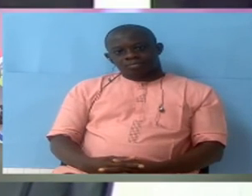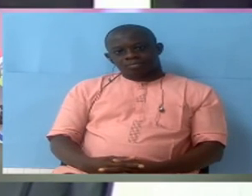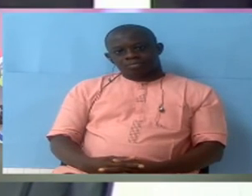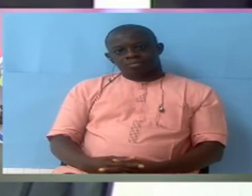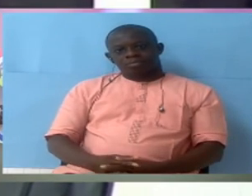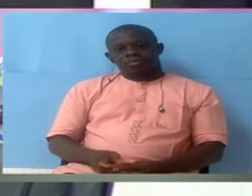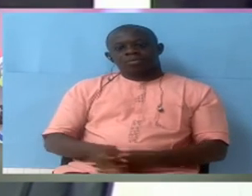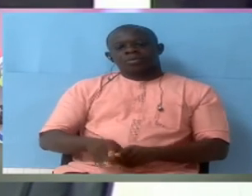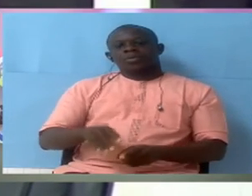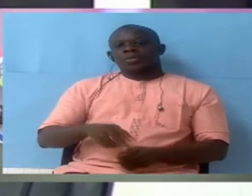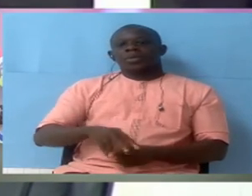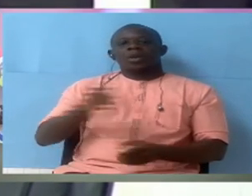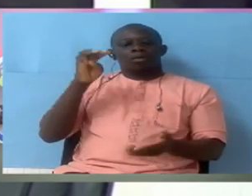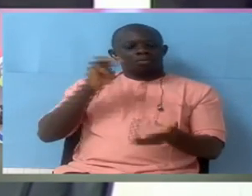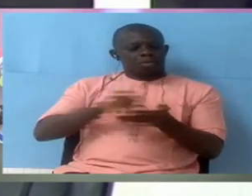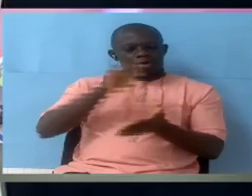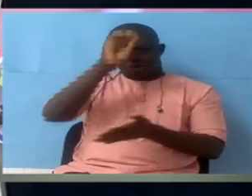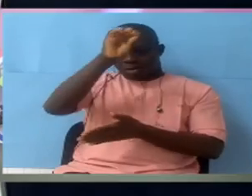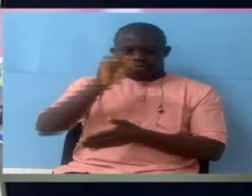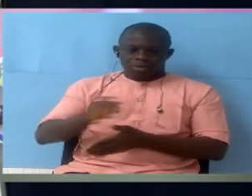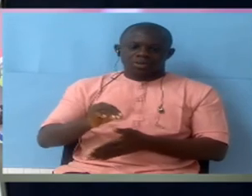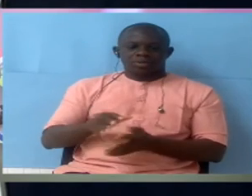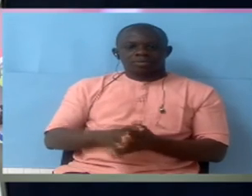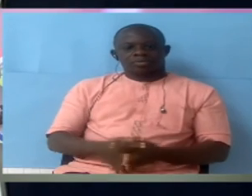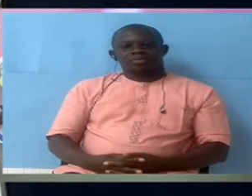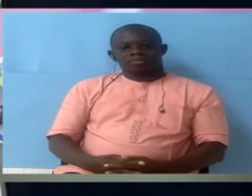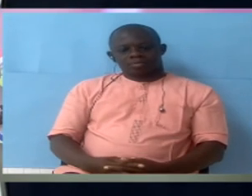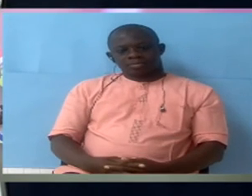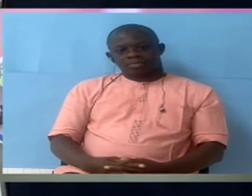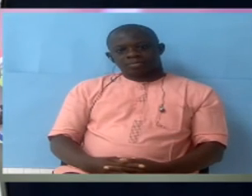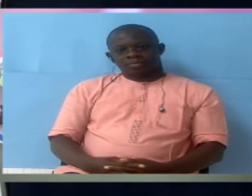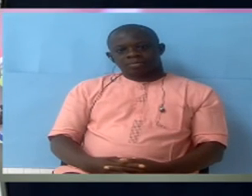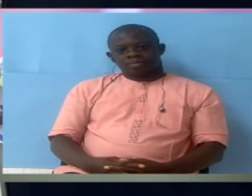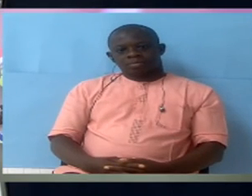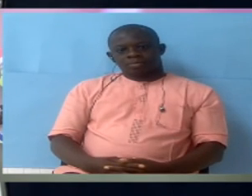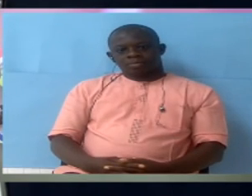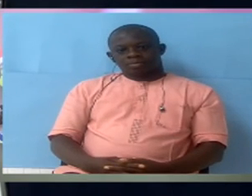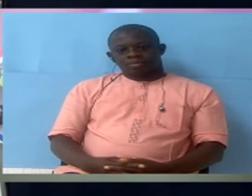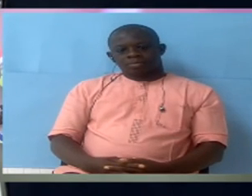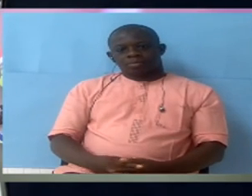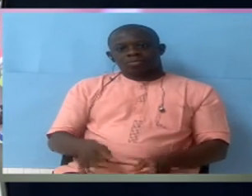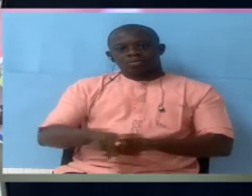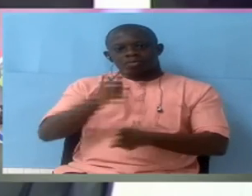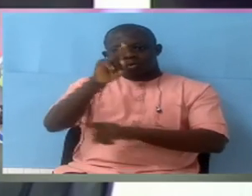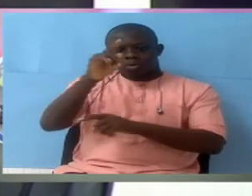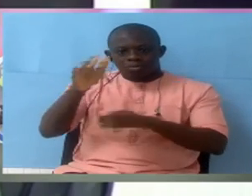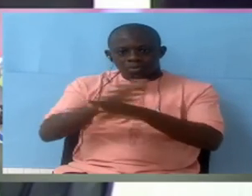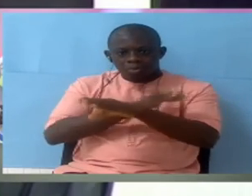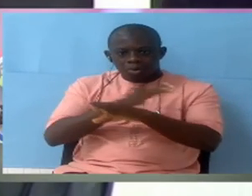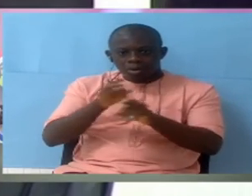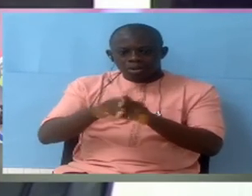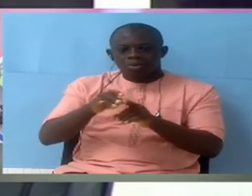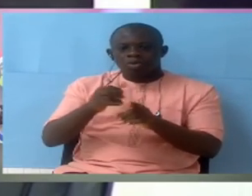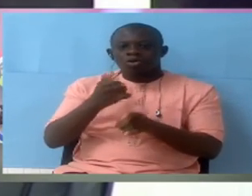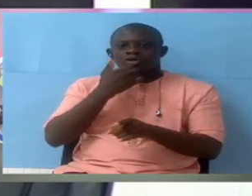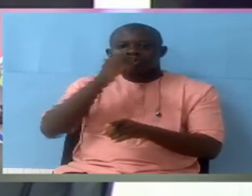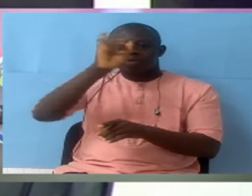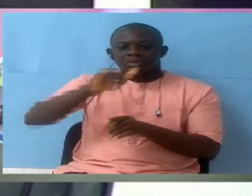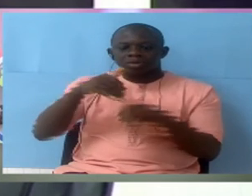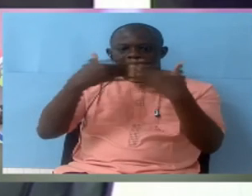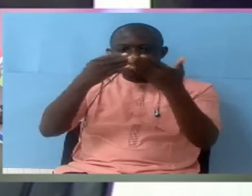Million percent. Wow, bu baax sa. Were you eventually sentenced? Ndax mu jey nañ la